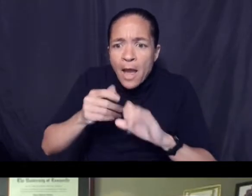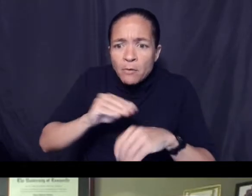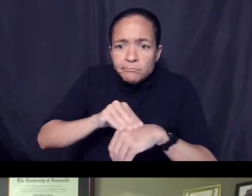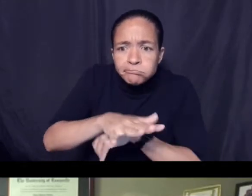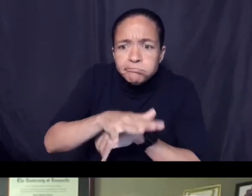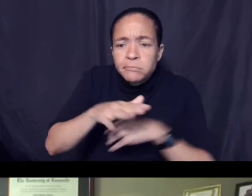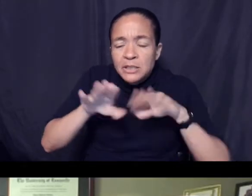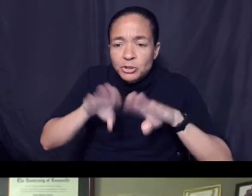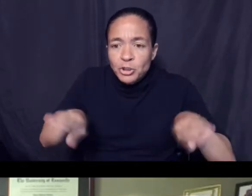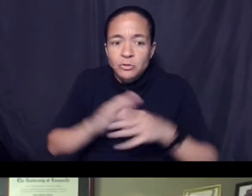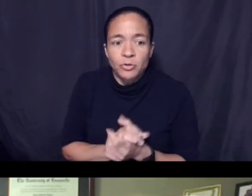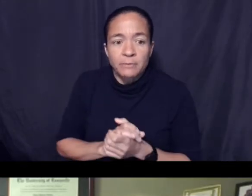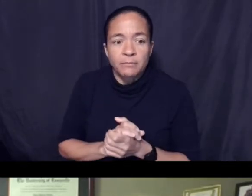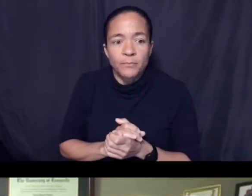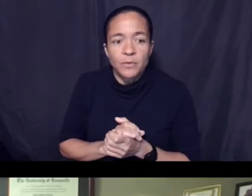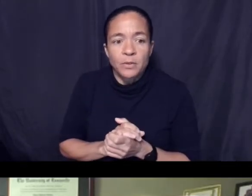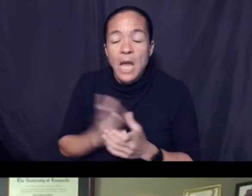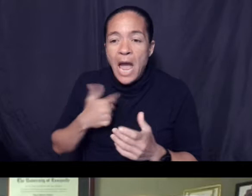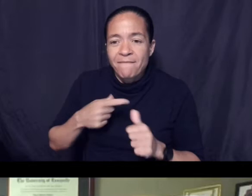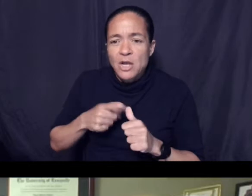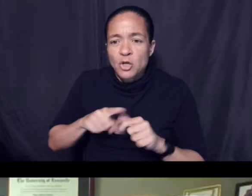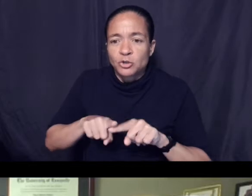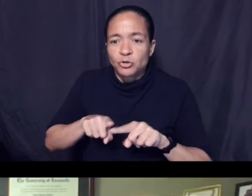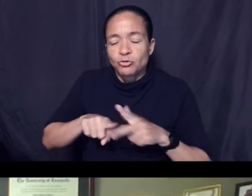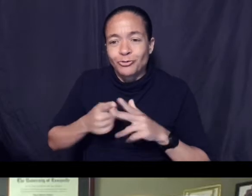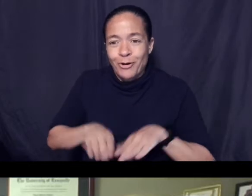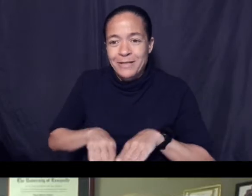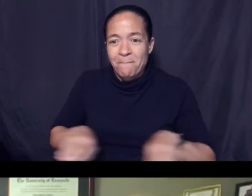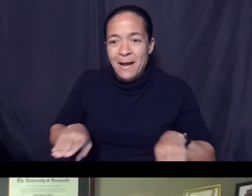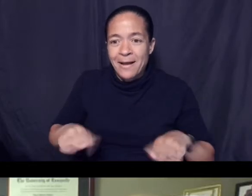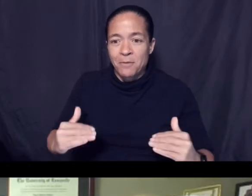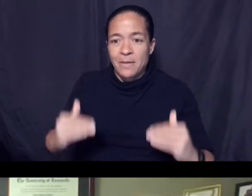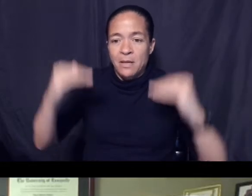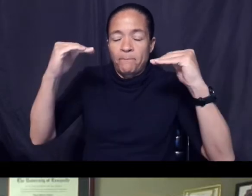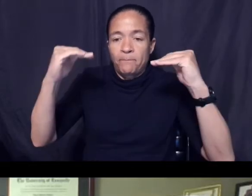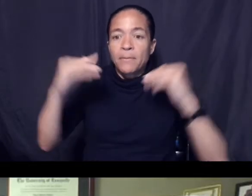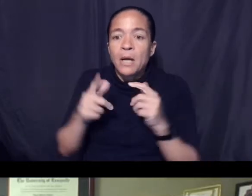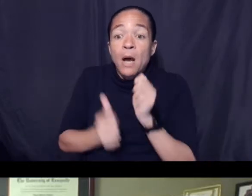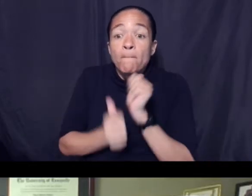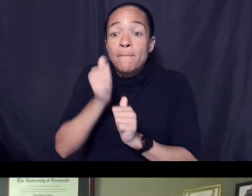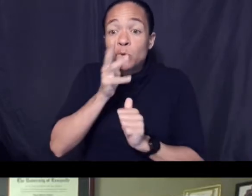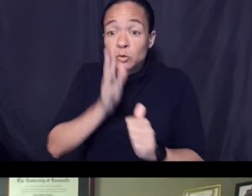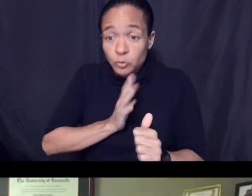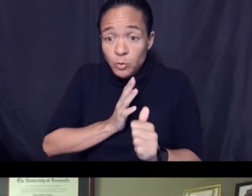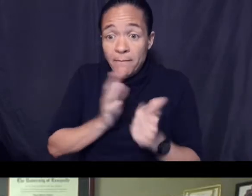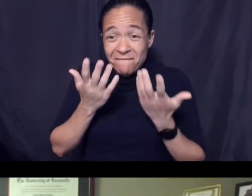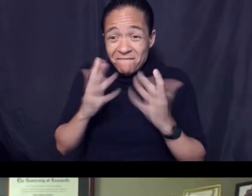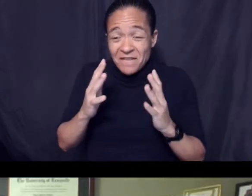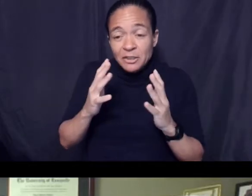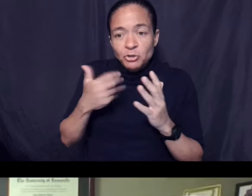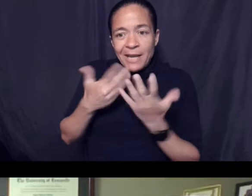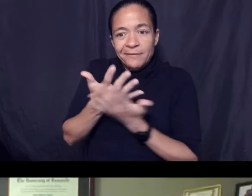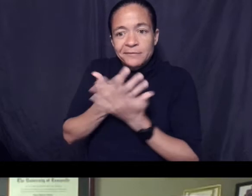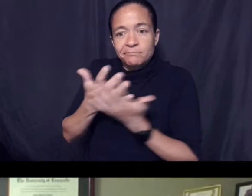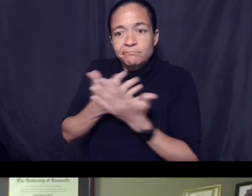often direct you down to the bottom of the slide and work upwards, in that the majority of childbearing women have had